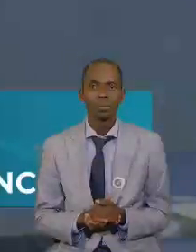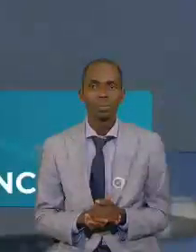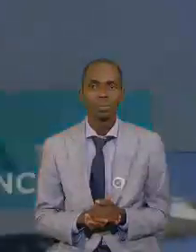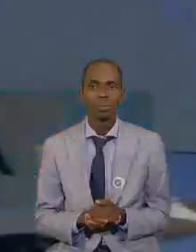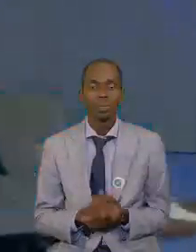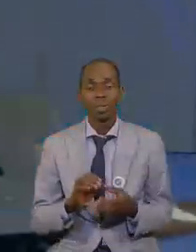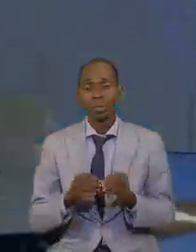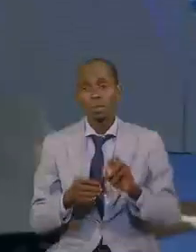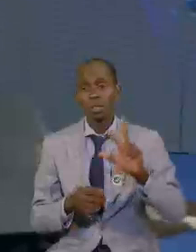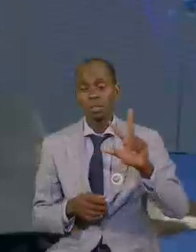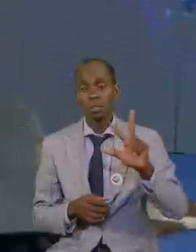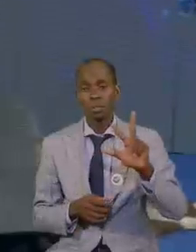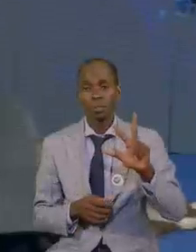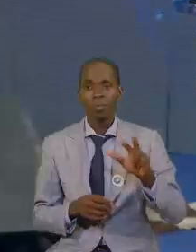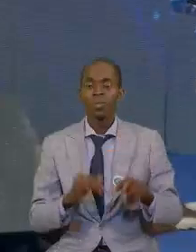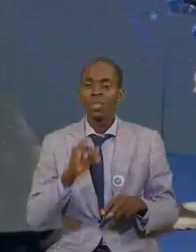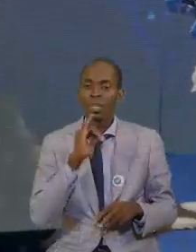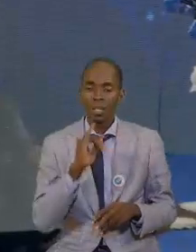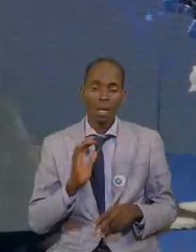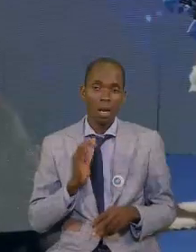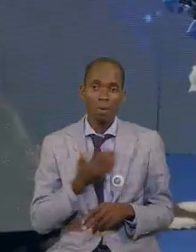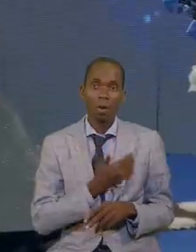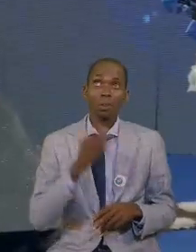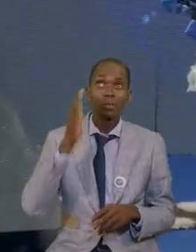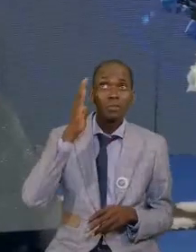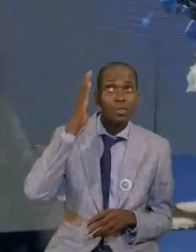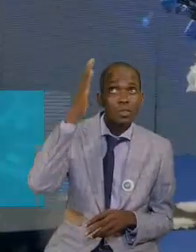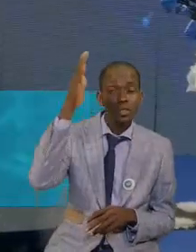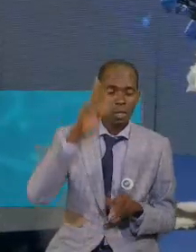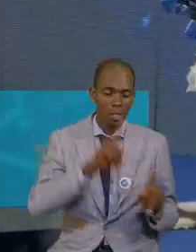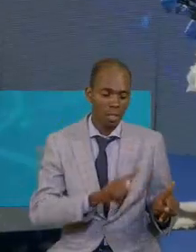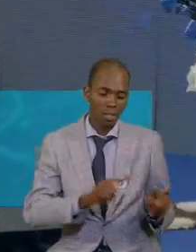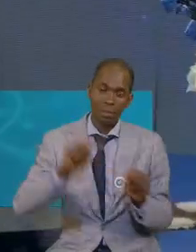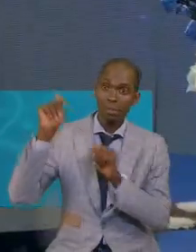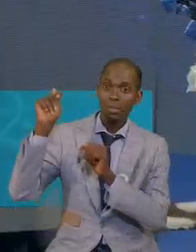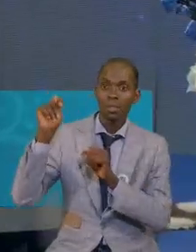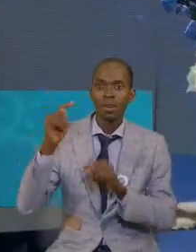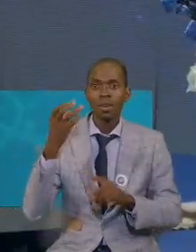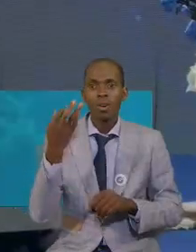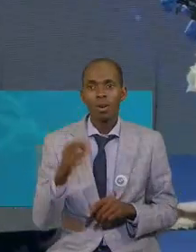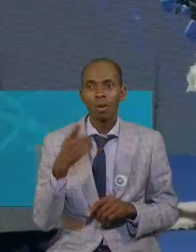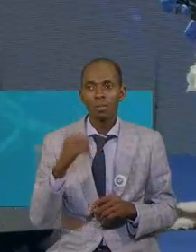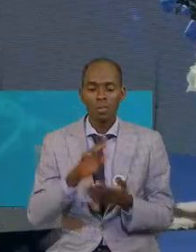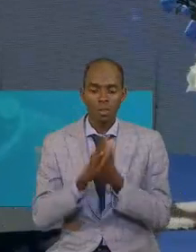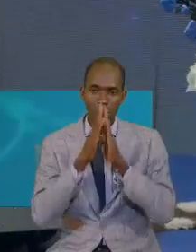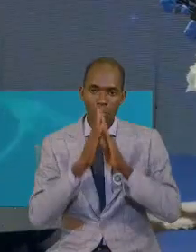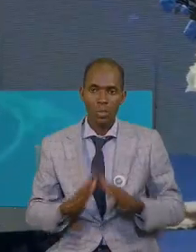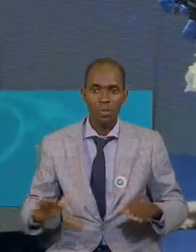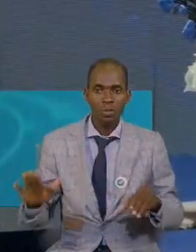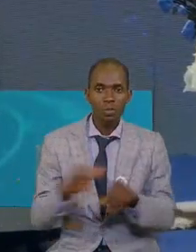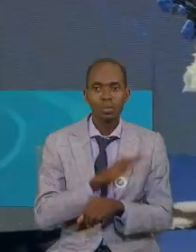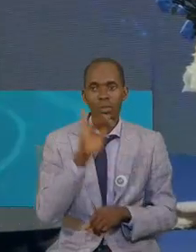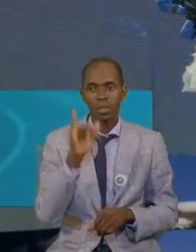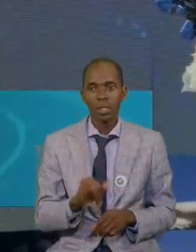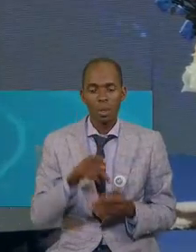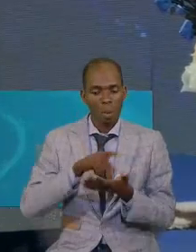Number three is a future translation. The future translation of the peacefully pure by